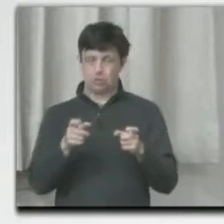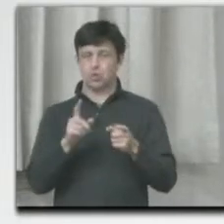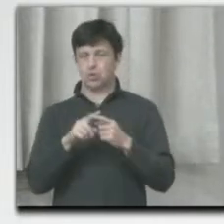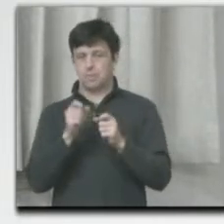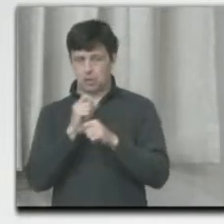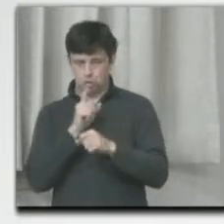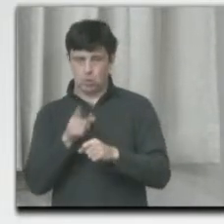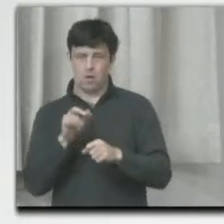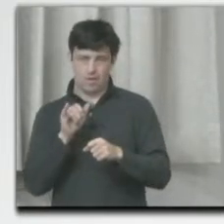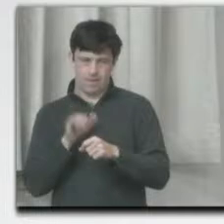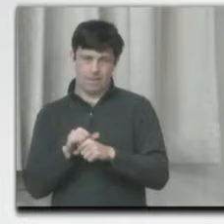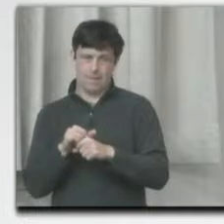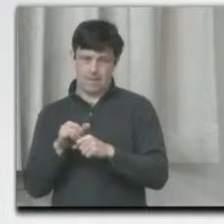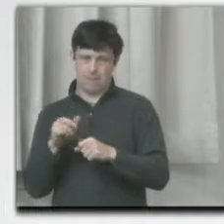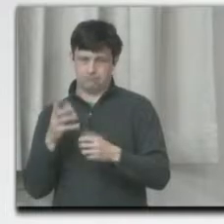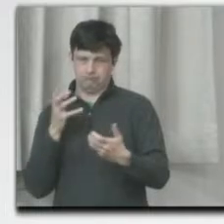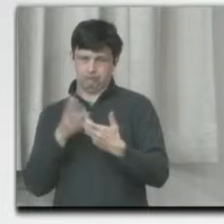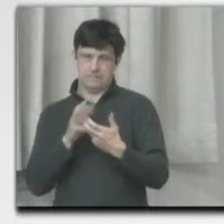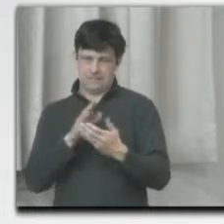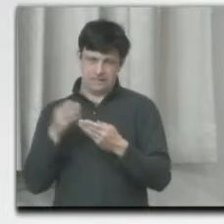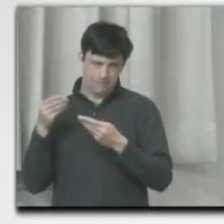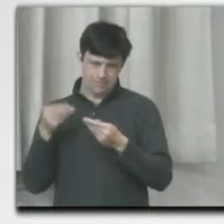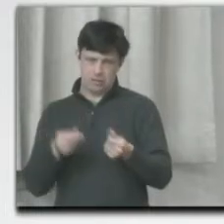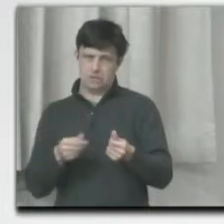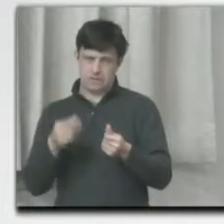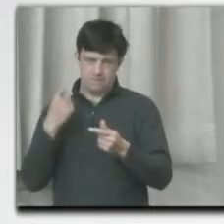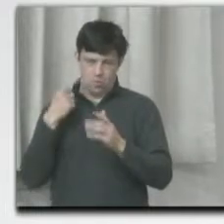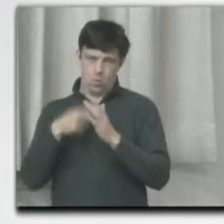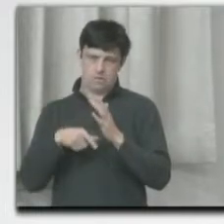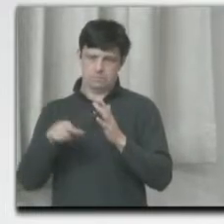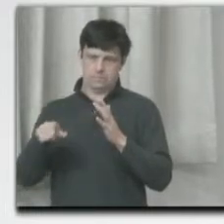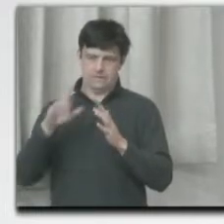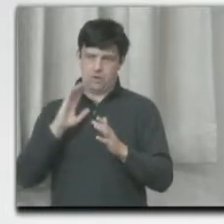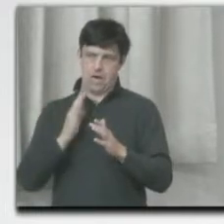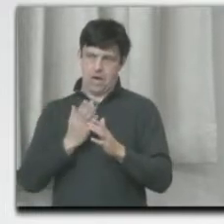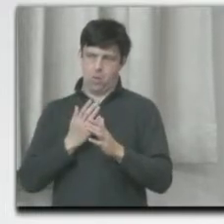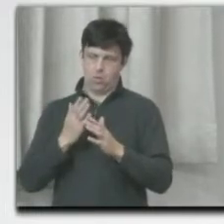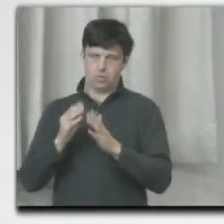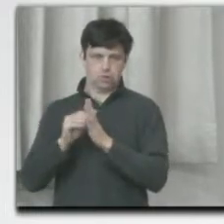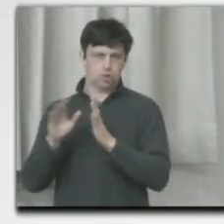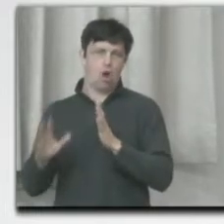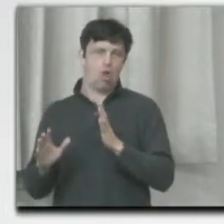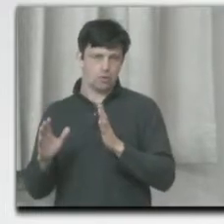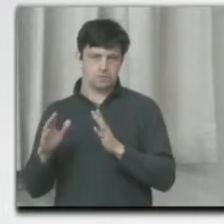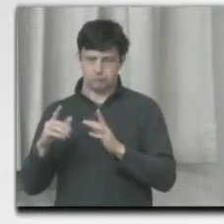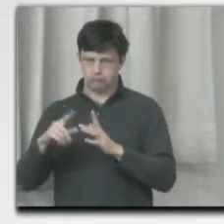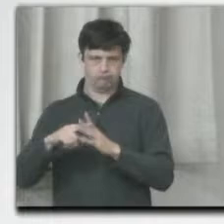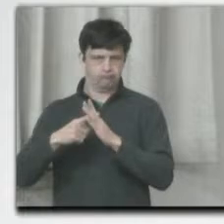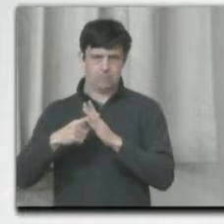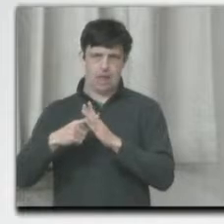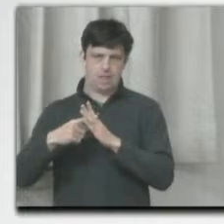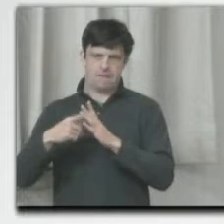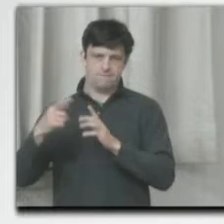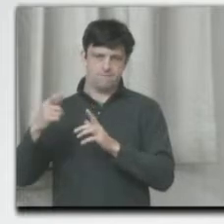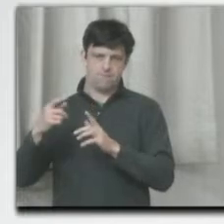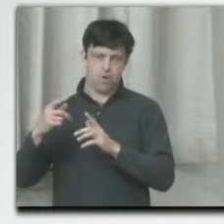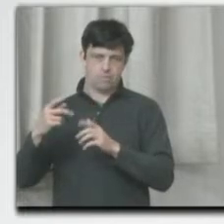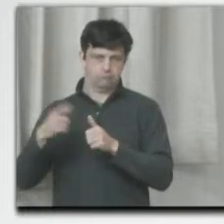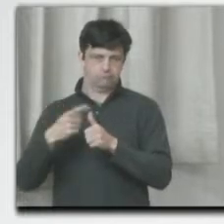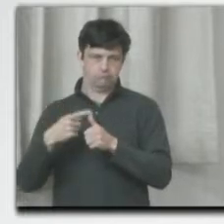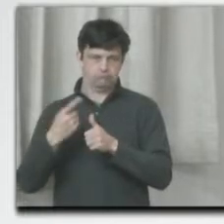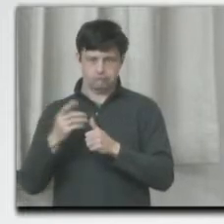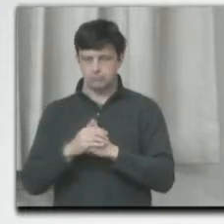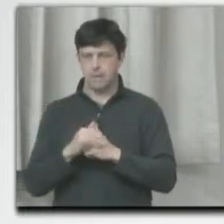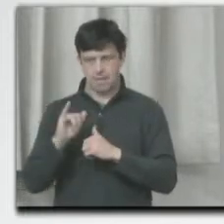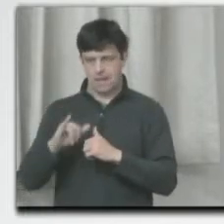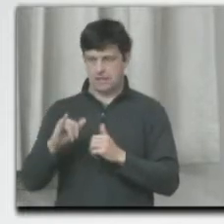efficiency for what is necessary, with our scholars always at the forefront. That's really, really important to me. When I look at